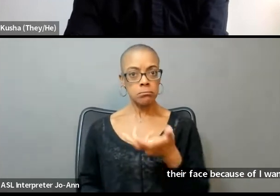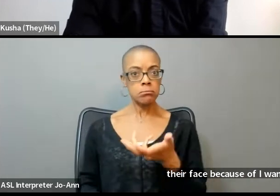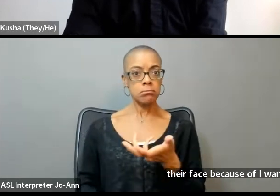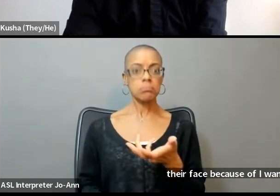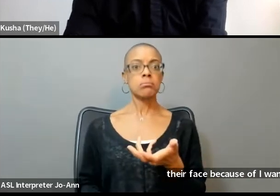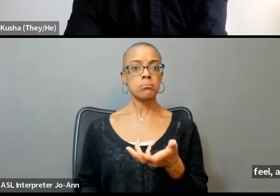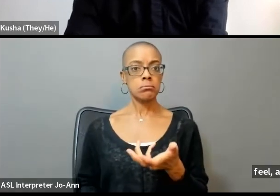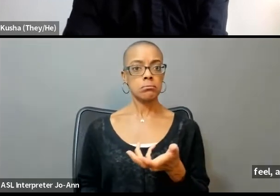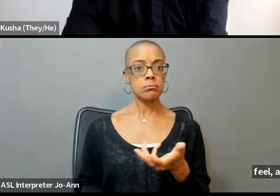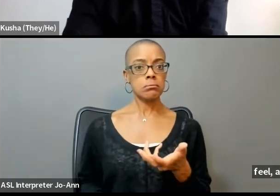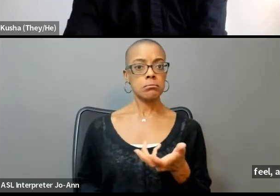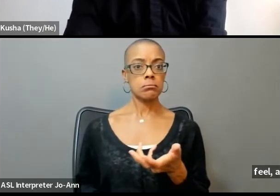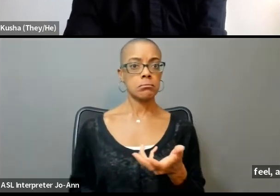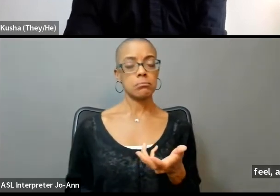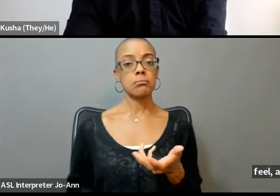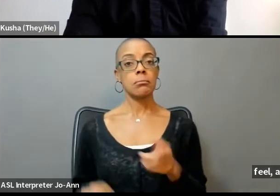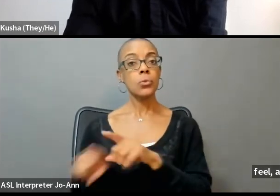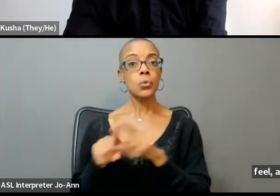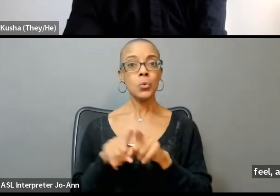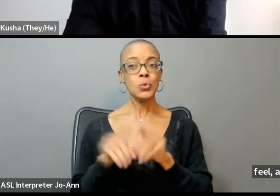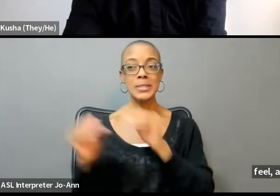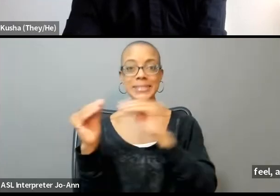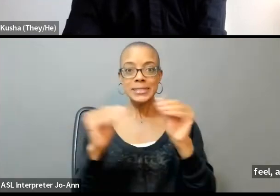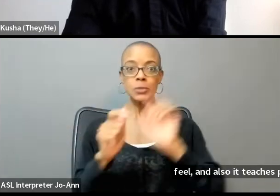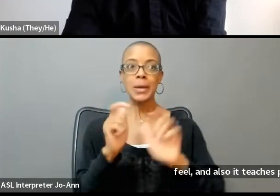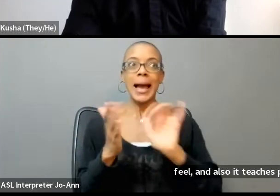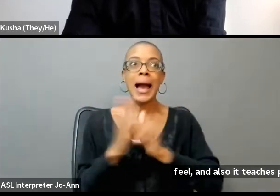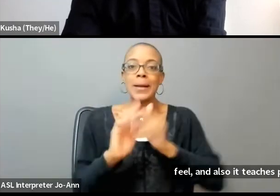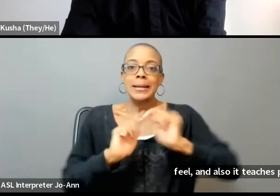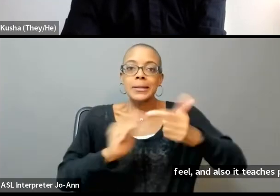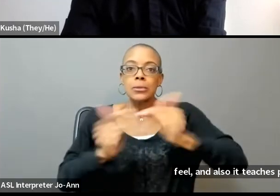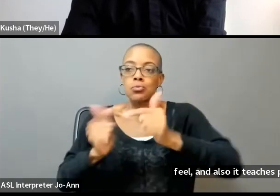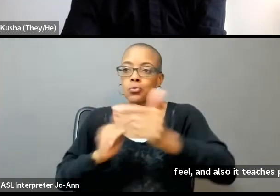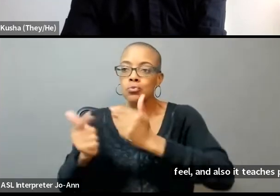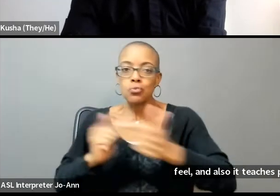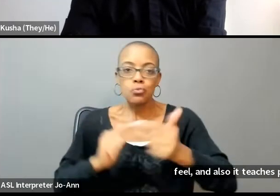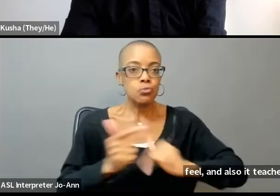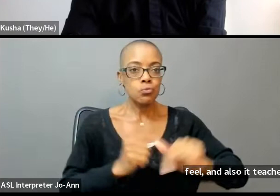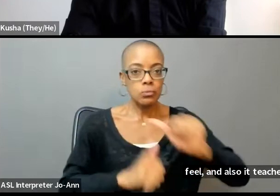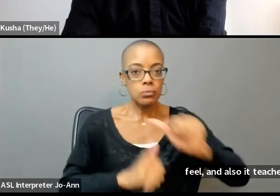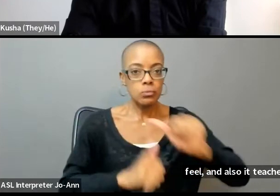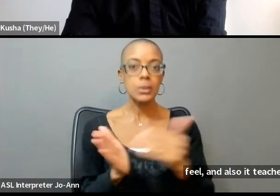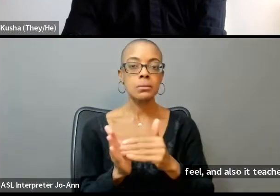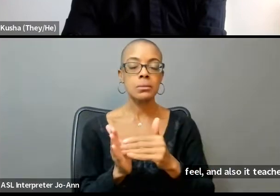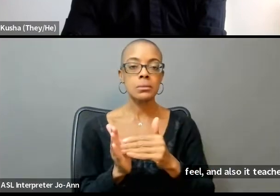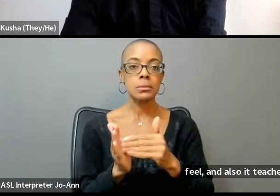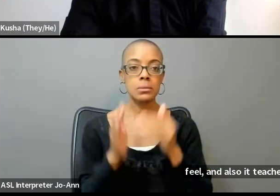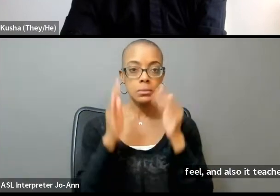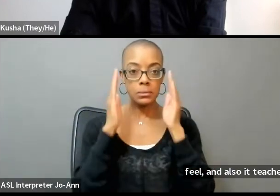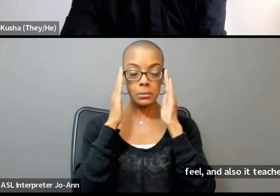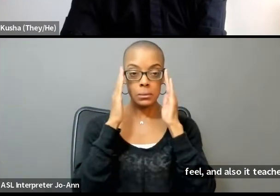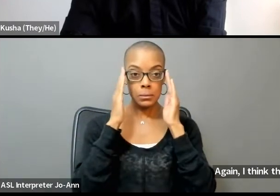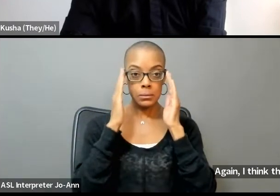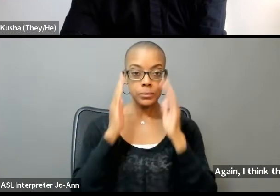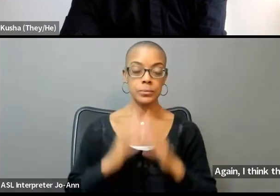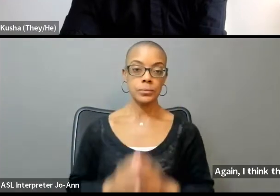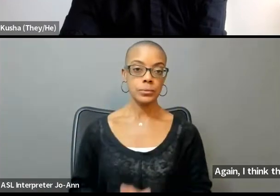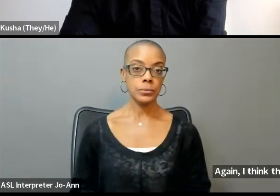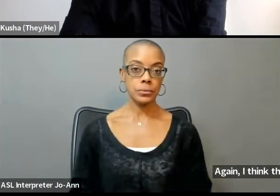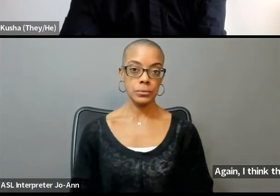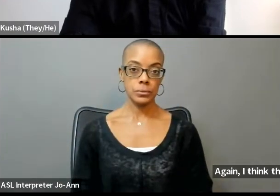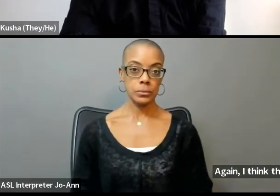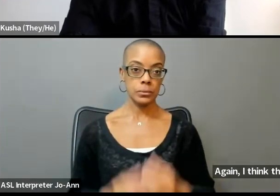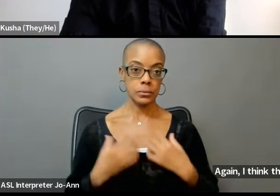teaches people how to interact again. I think that more so than